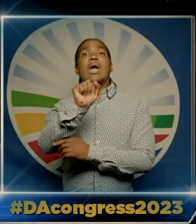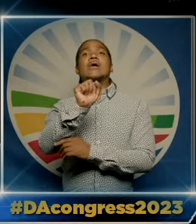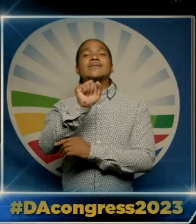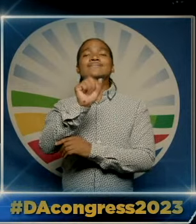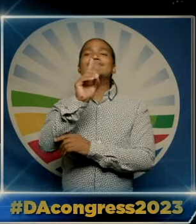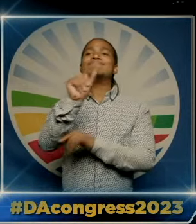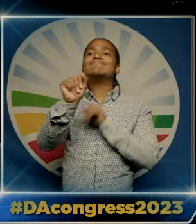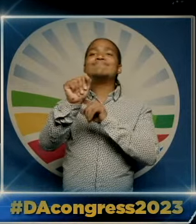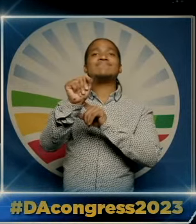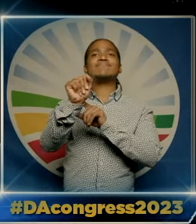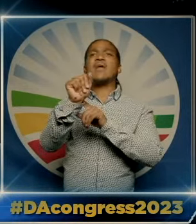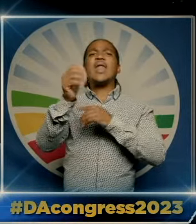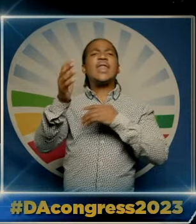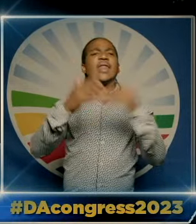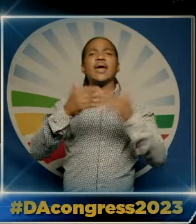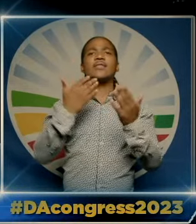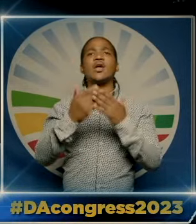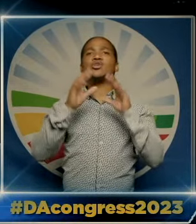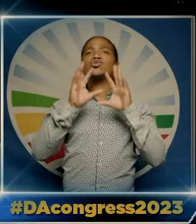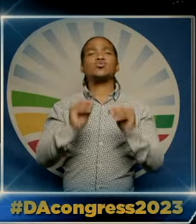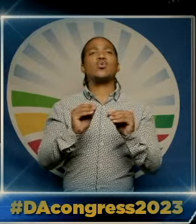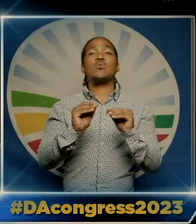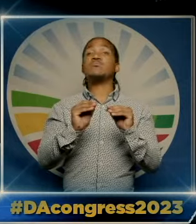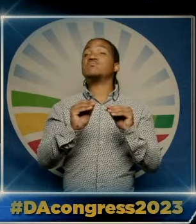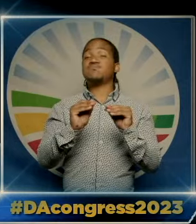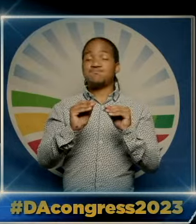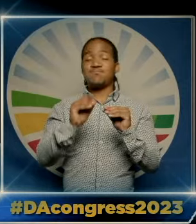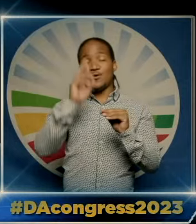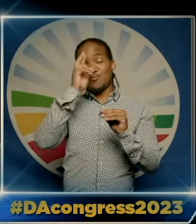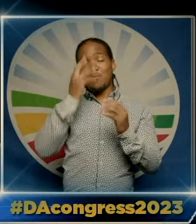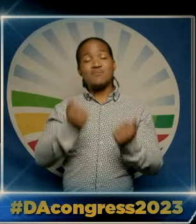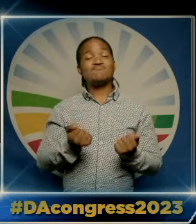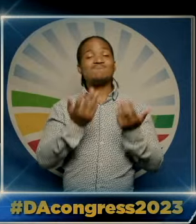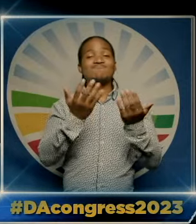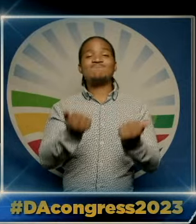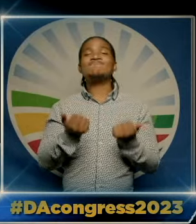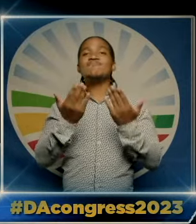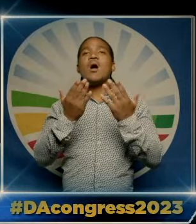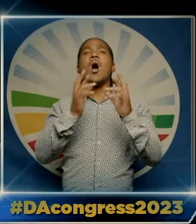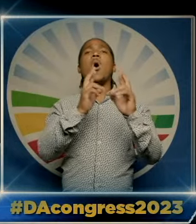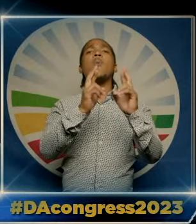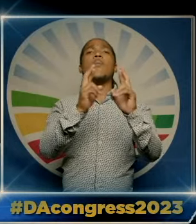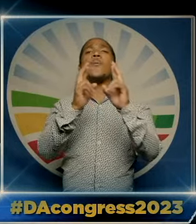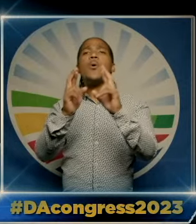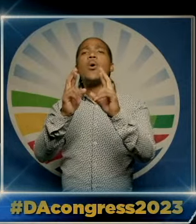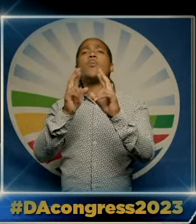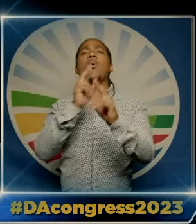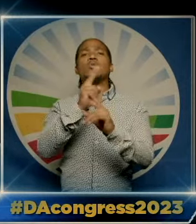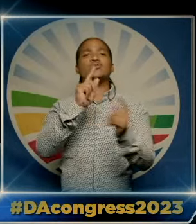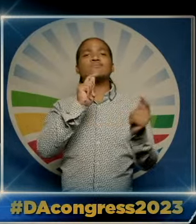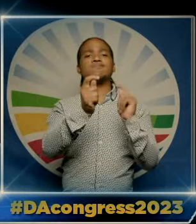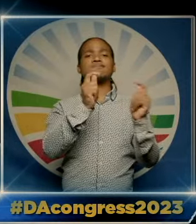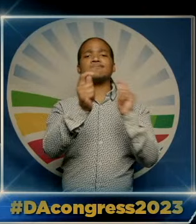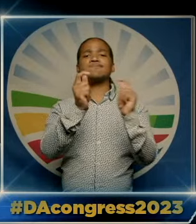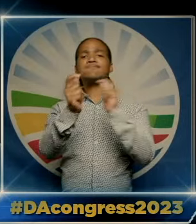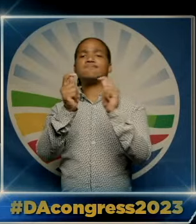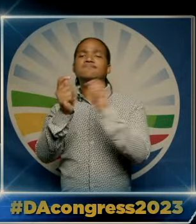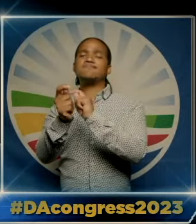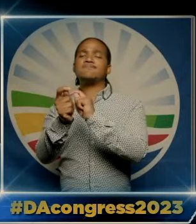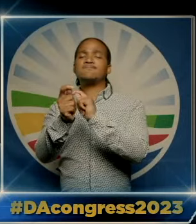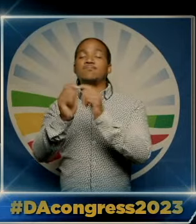stop at nothing to deliver tangible hope and change in every community. Now, Democrats, what is also